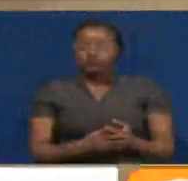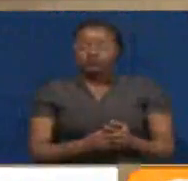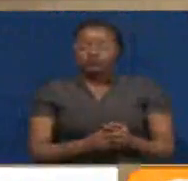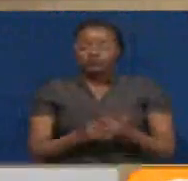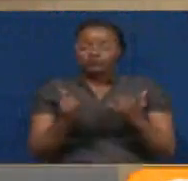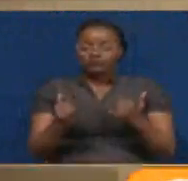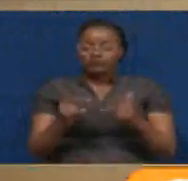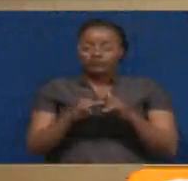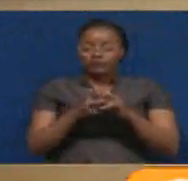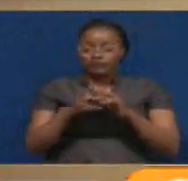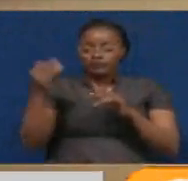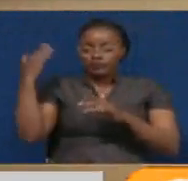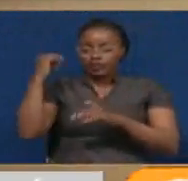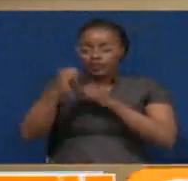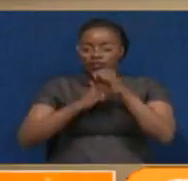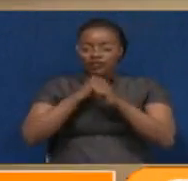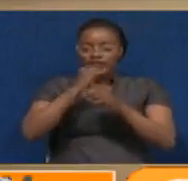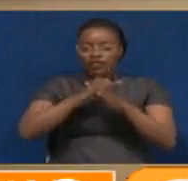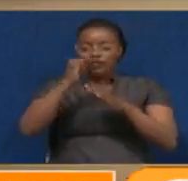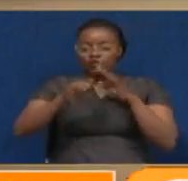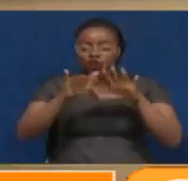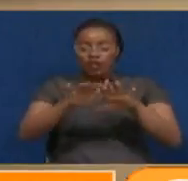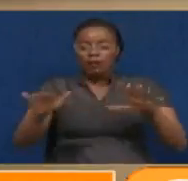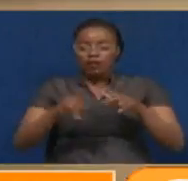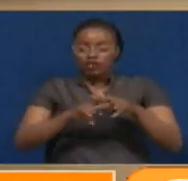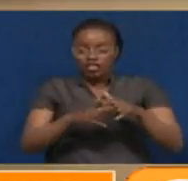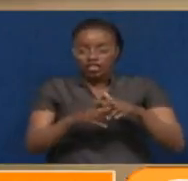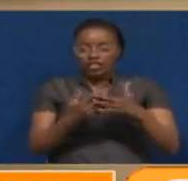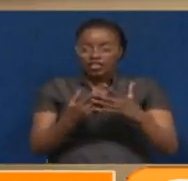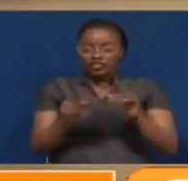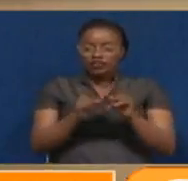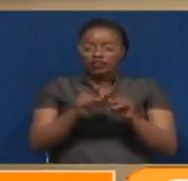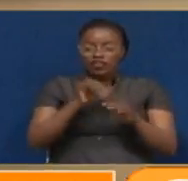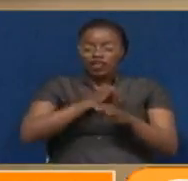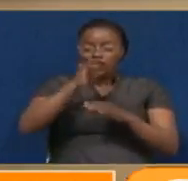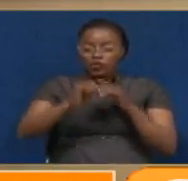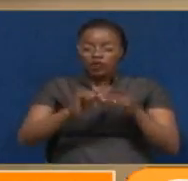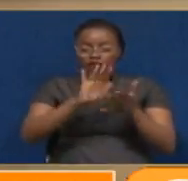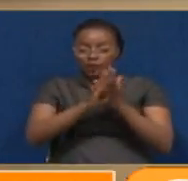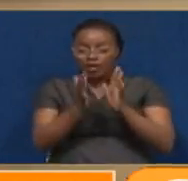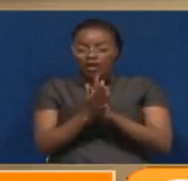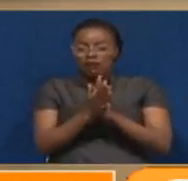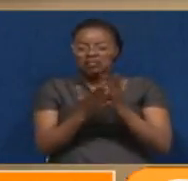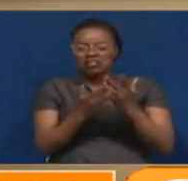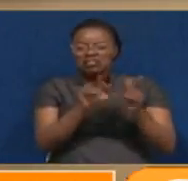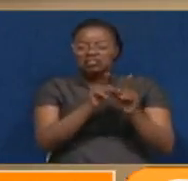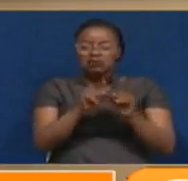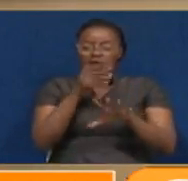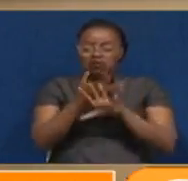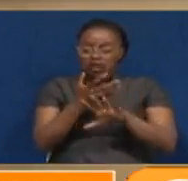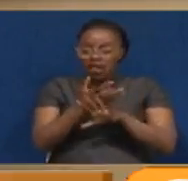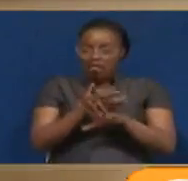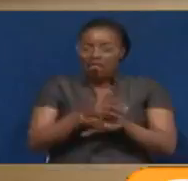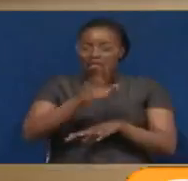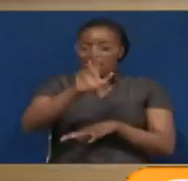Now, since last year, the insurance market has started hardening. Reinsurers have become very, have hardened their